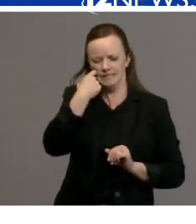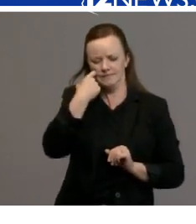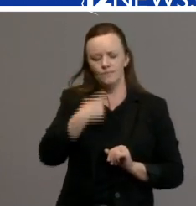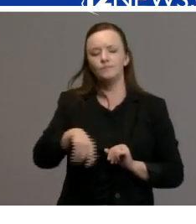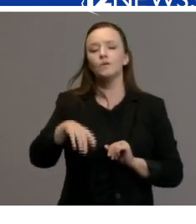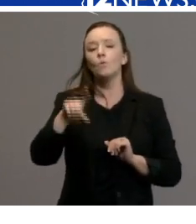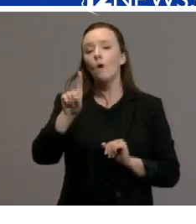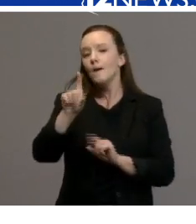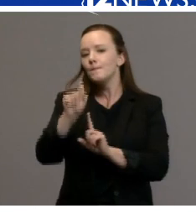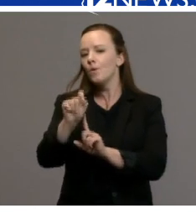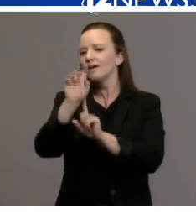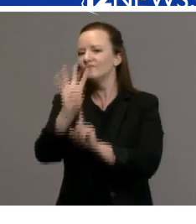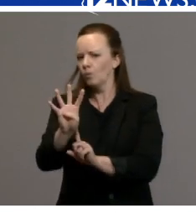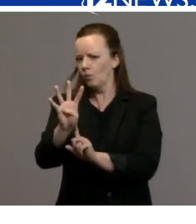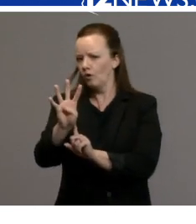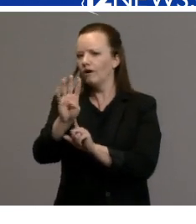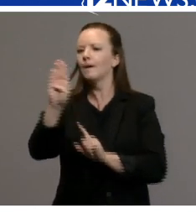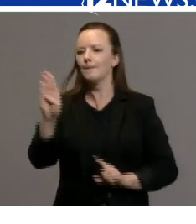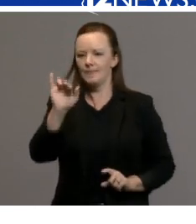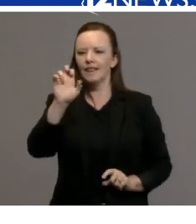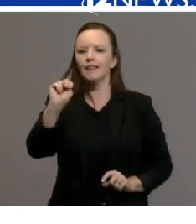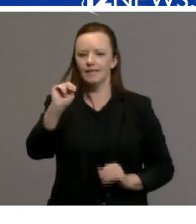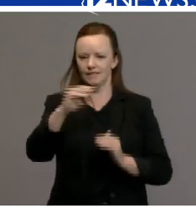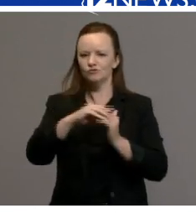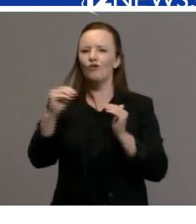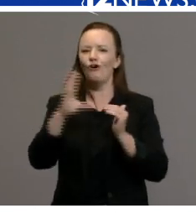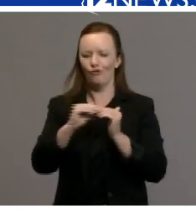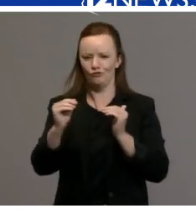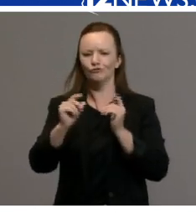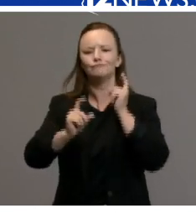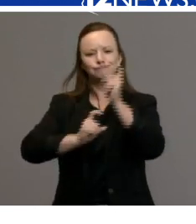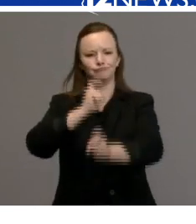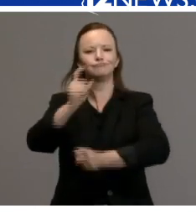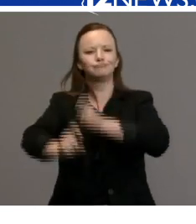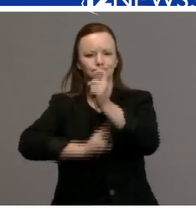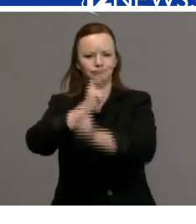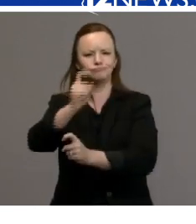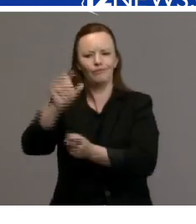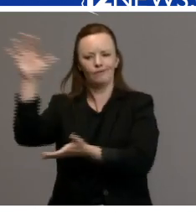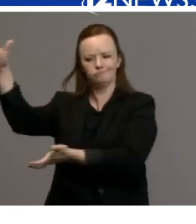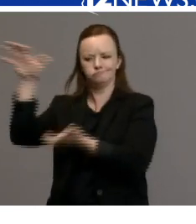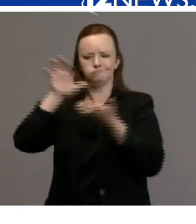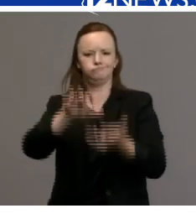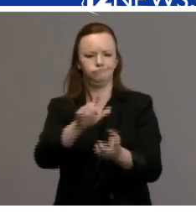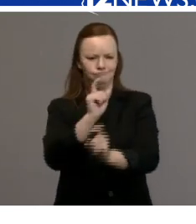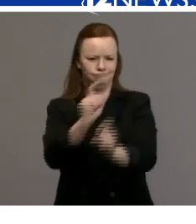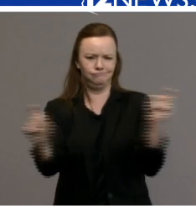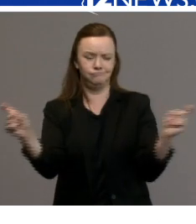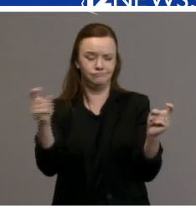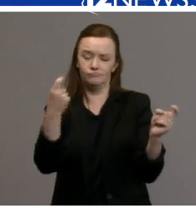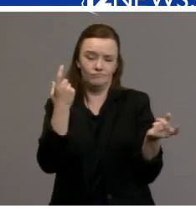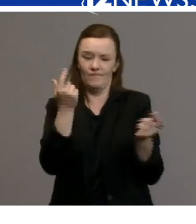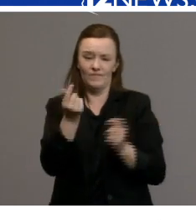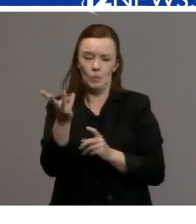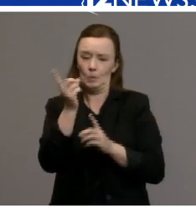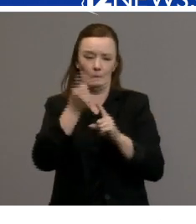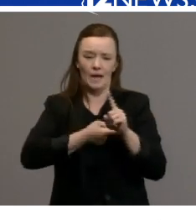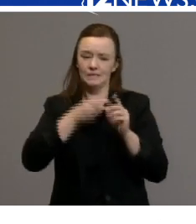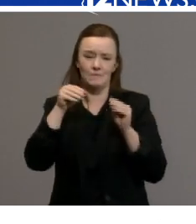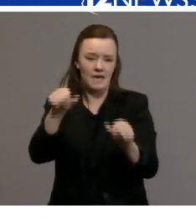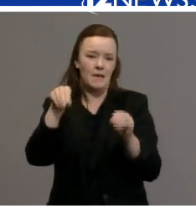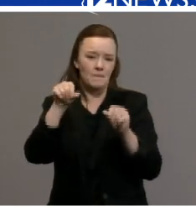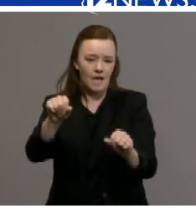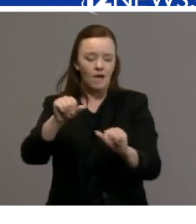billion that's been put forward in just a few months. That's over